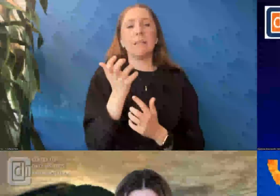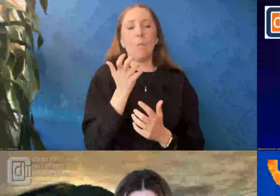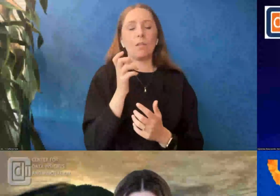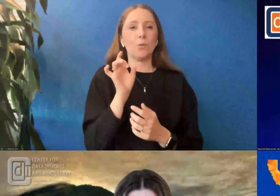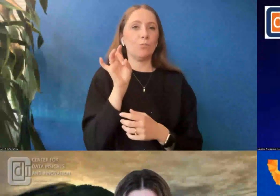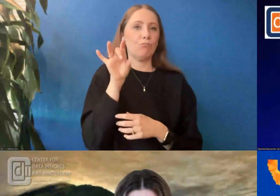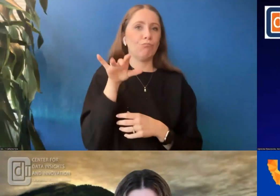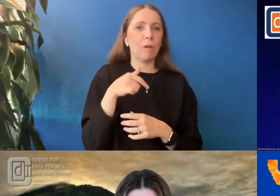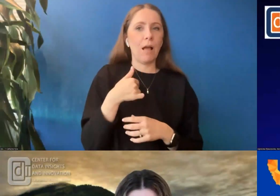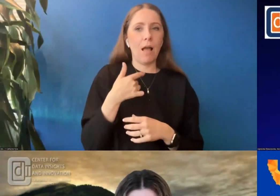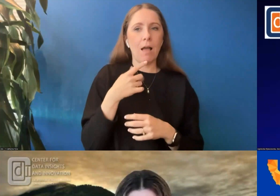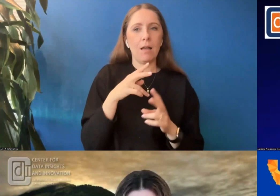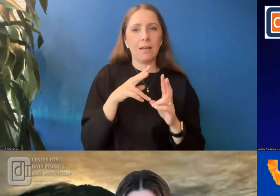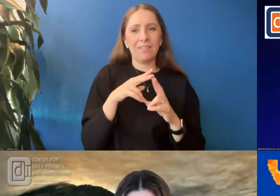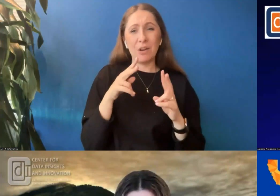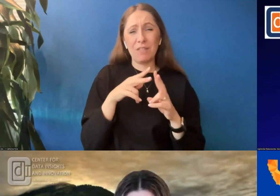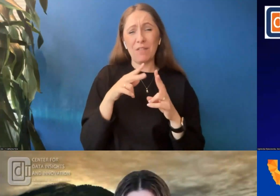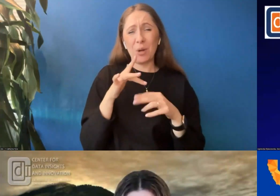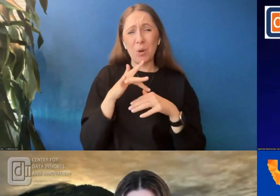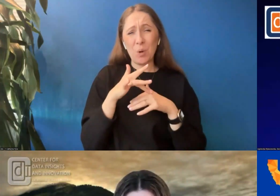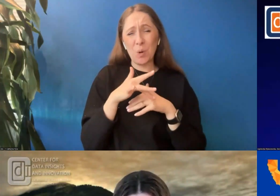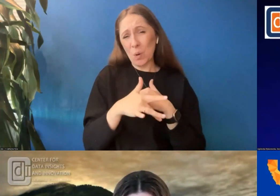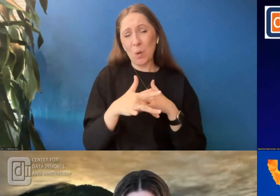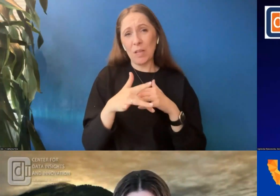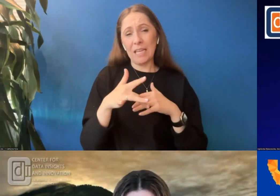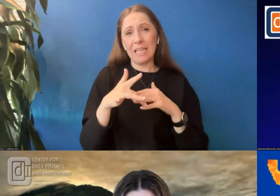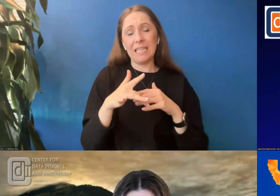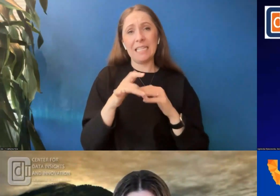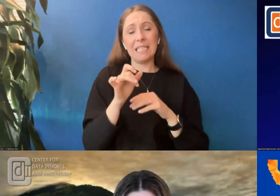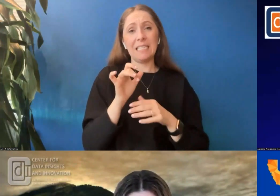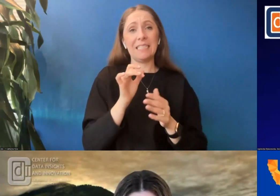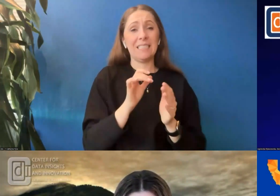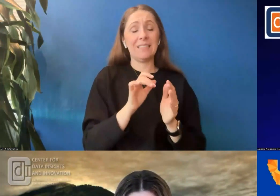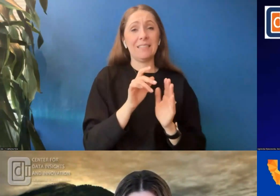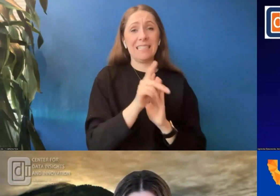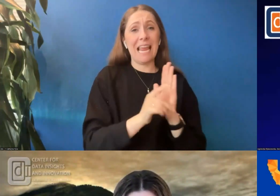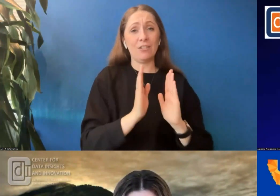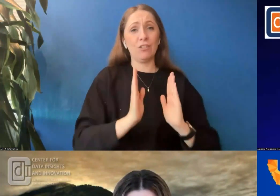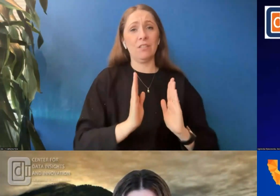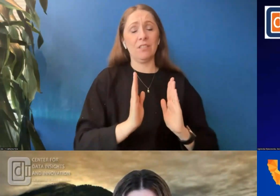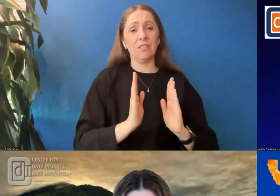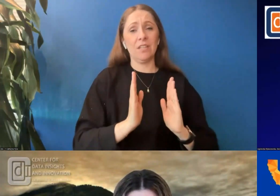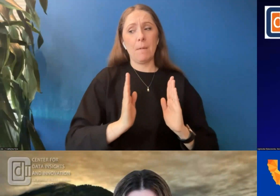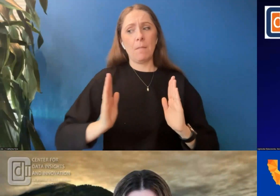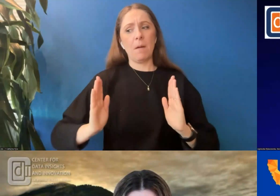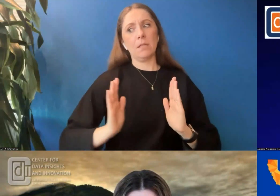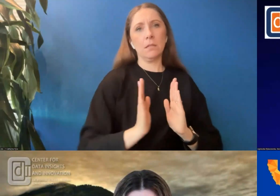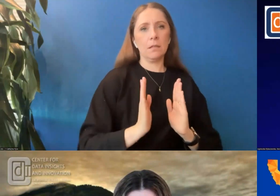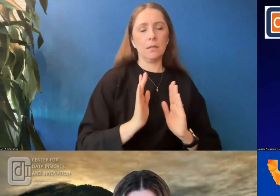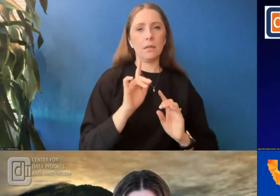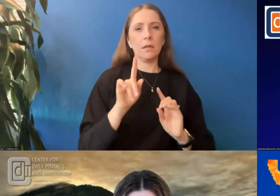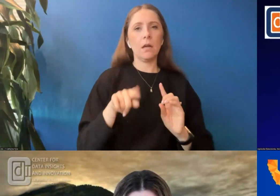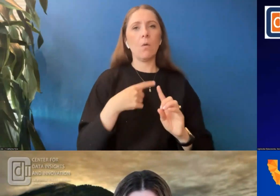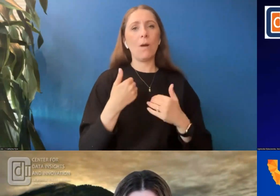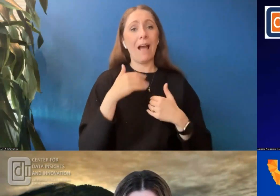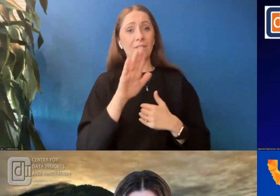that I'm in the very, very early stages of thinking about is, once we have Elizabeth's